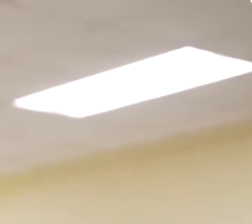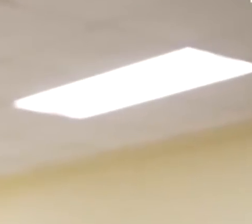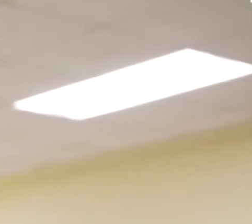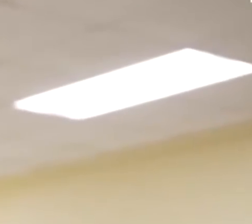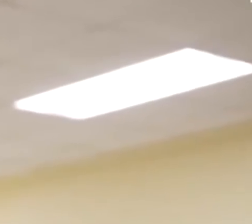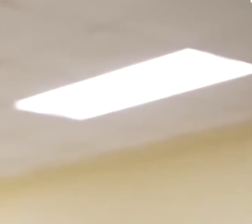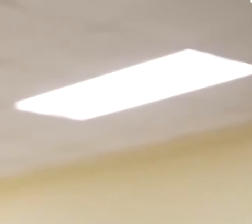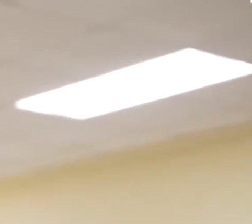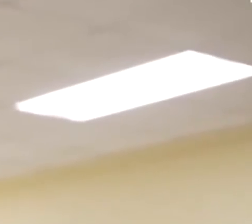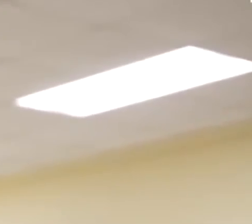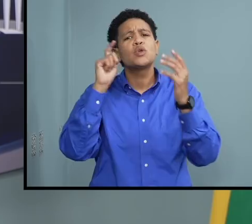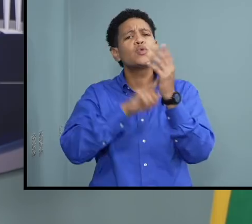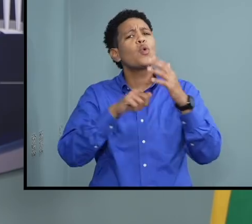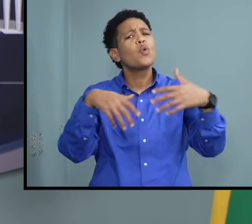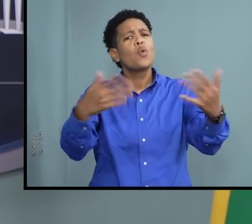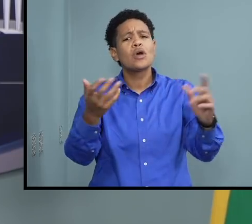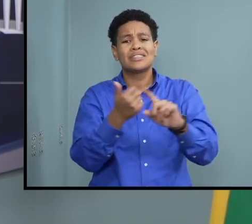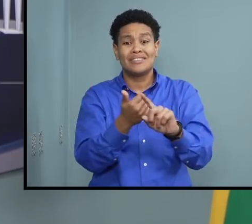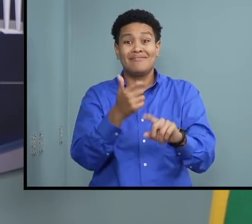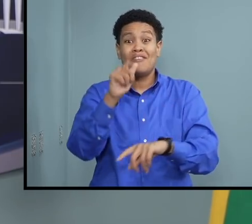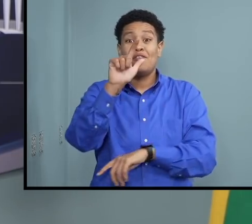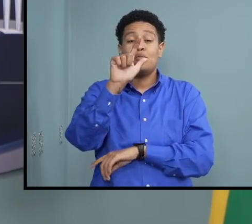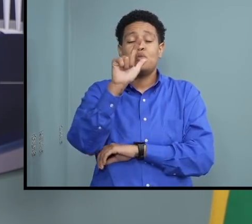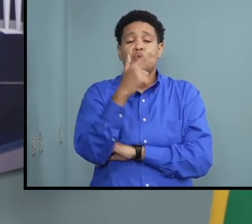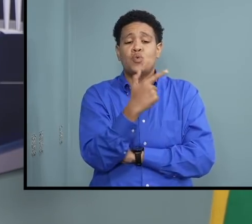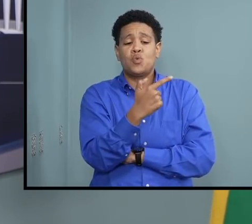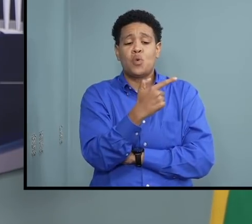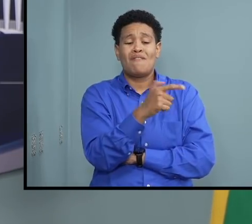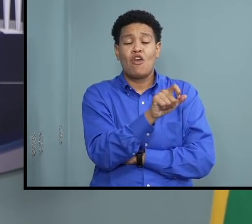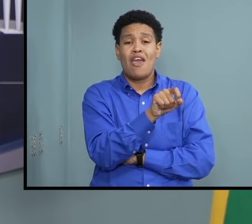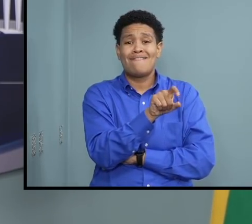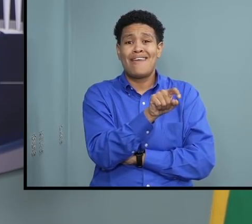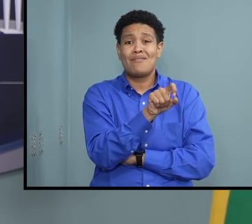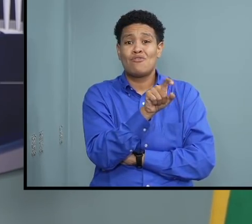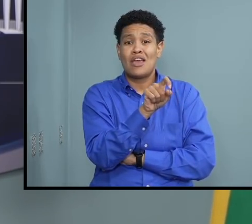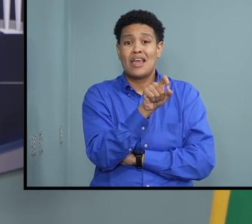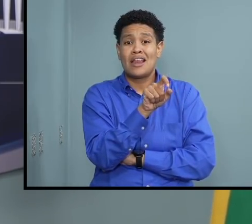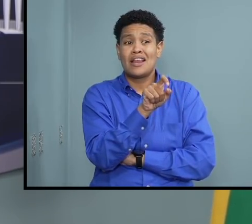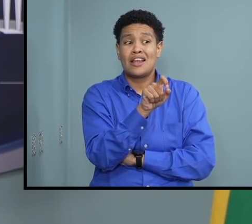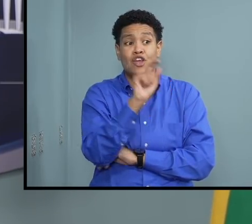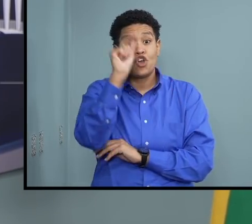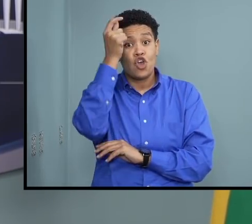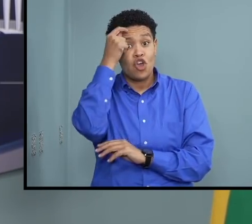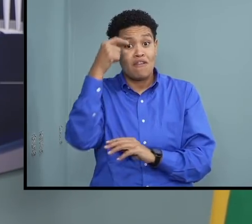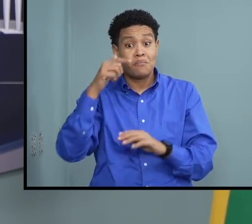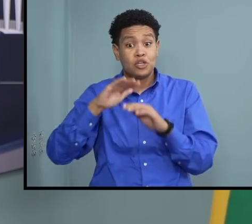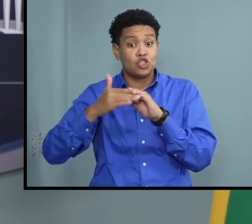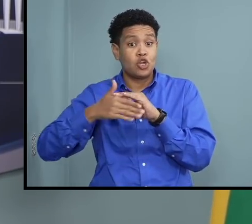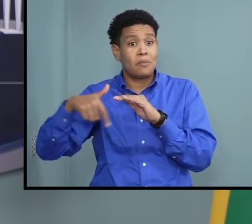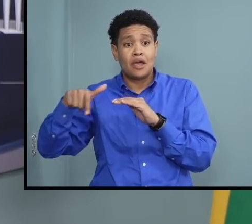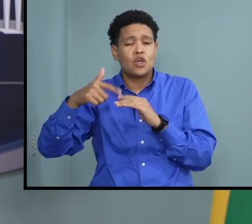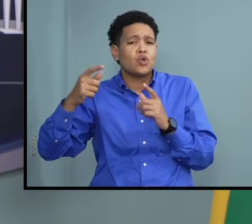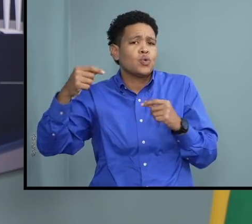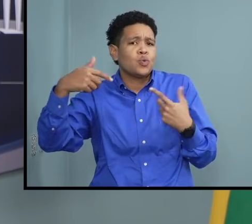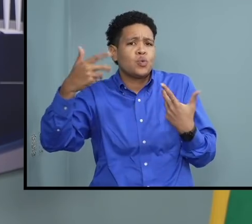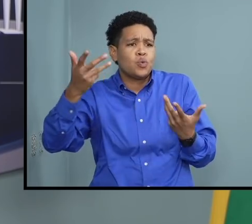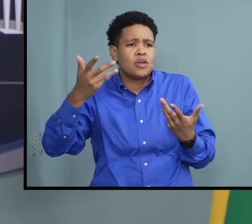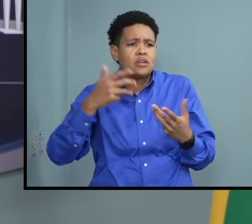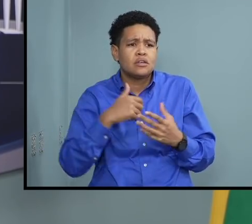negotiations with the cruise line. From the 21st of April, the government of Jamaica